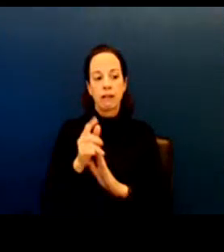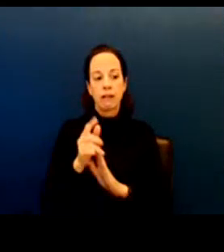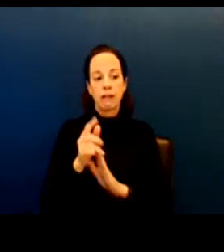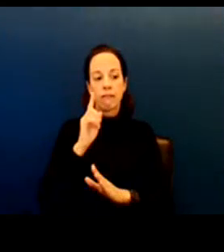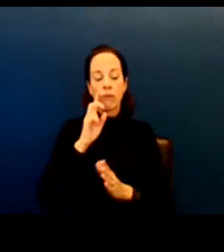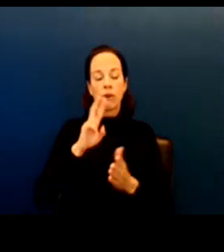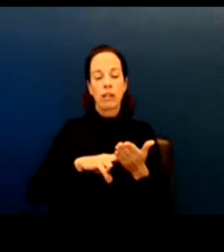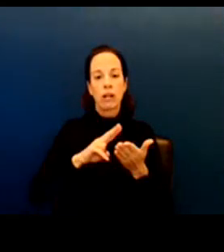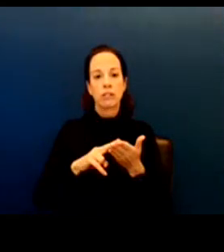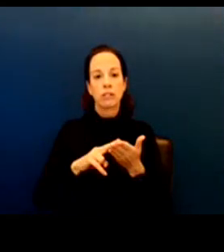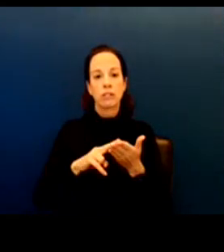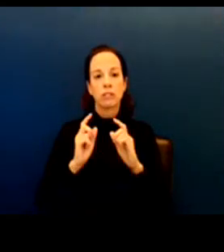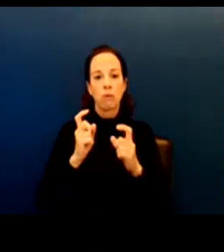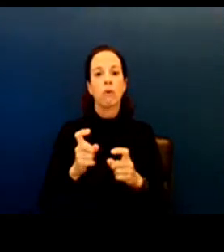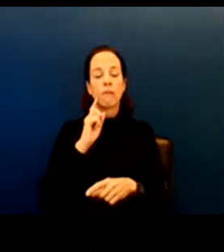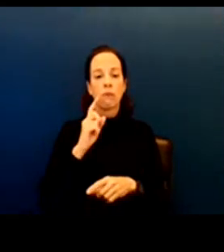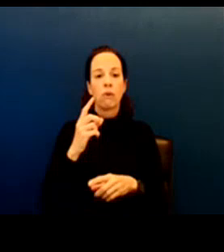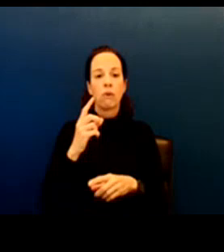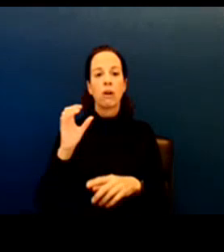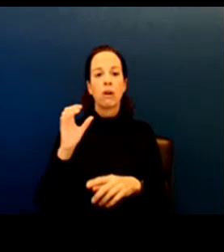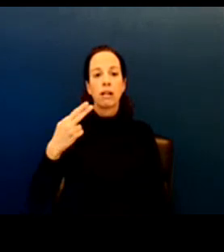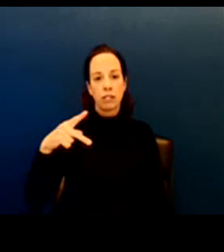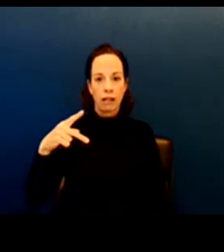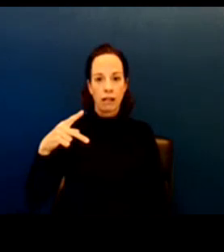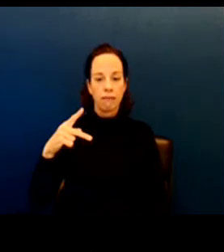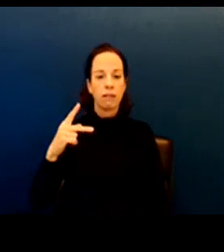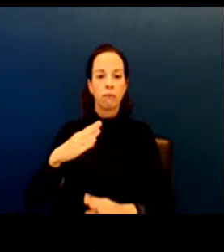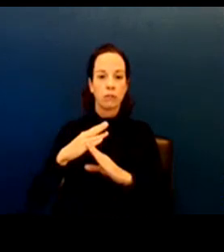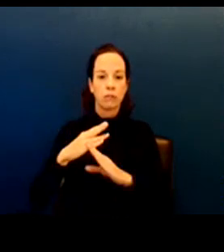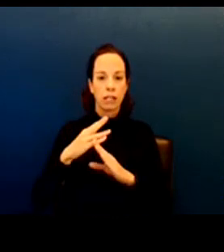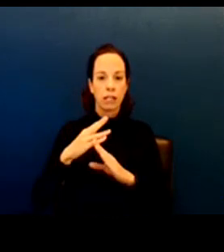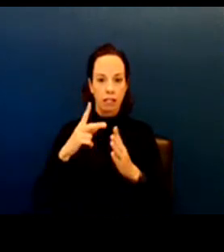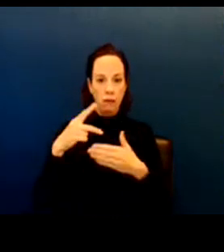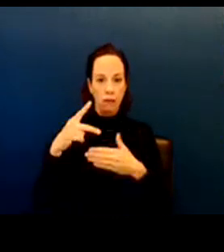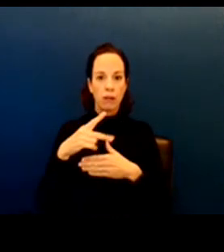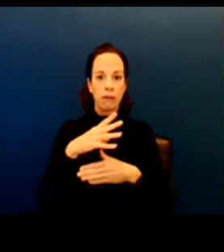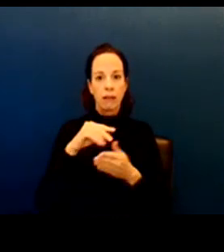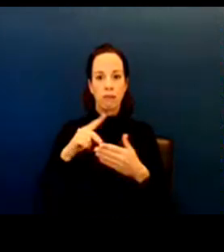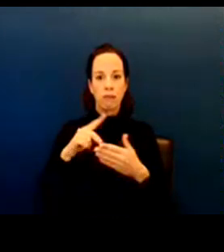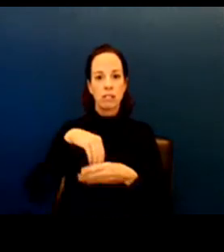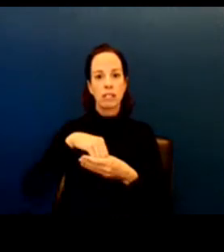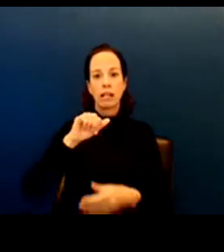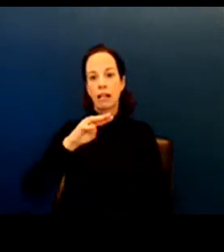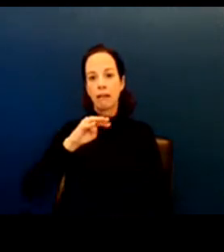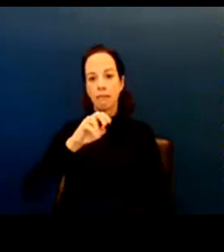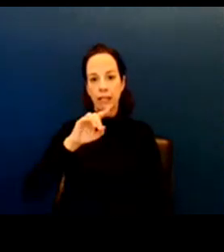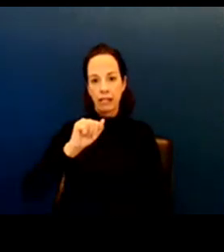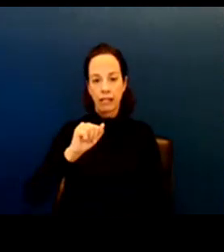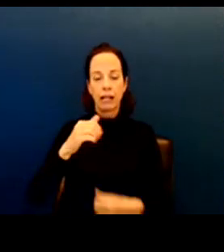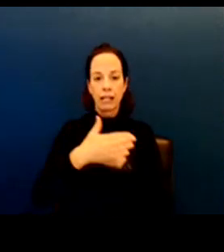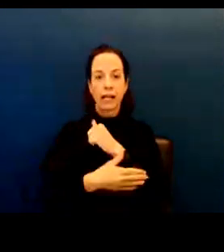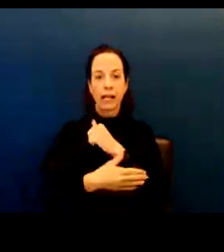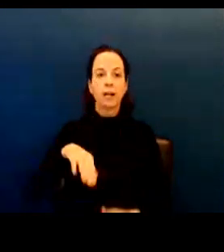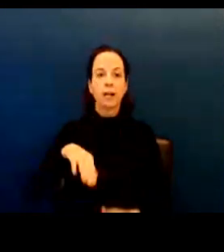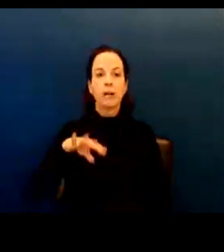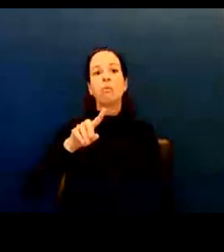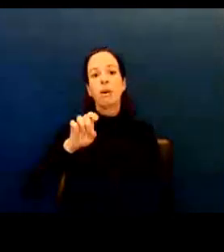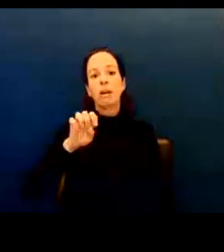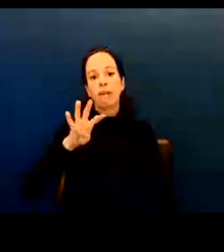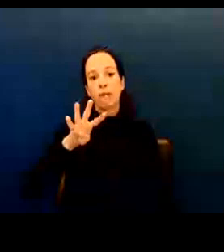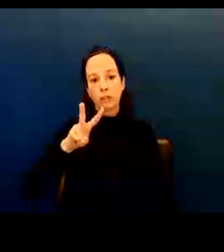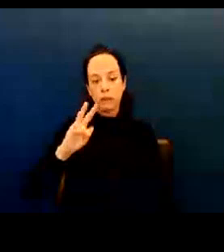for a SHOP Protect program project in Alameda County. Tab 142 is an amendment to